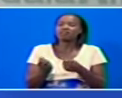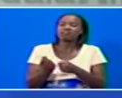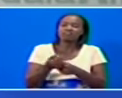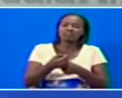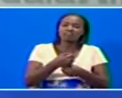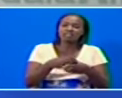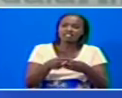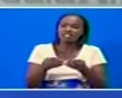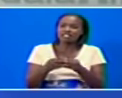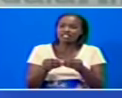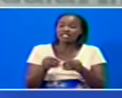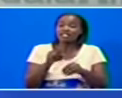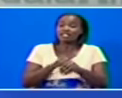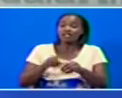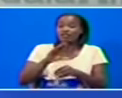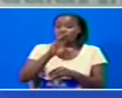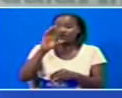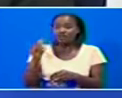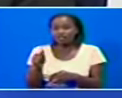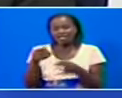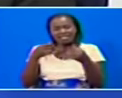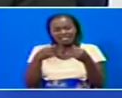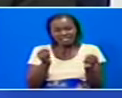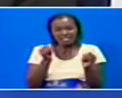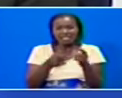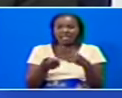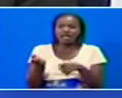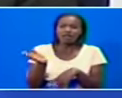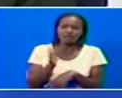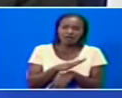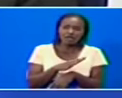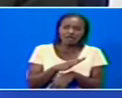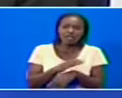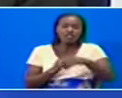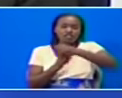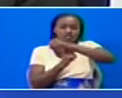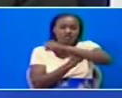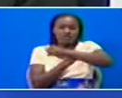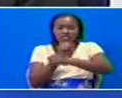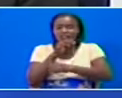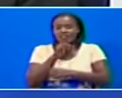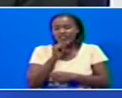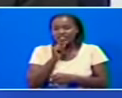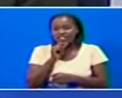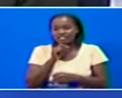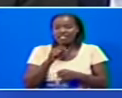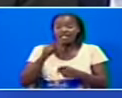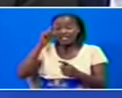is time for Africa to try to come back to the founding fathers' principle